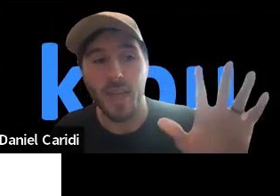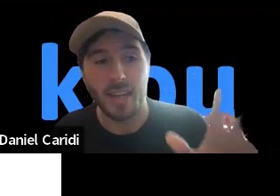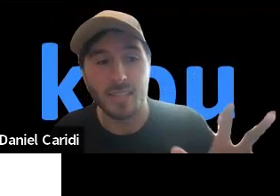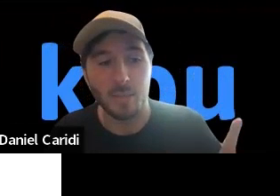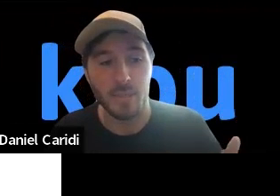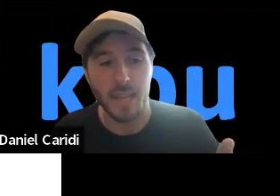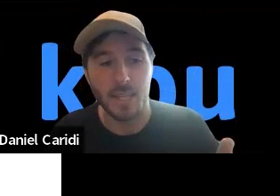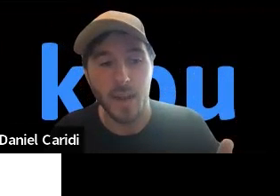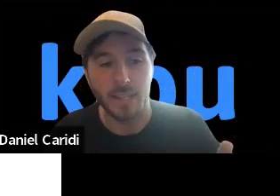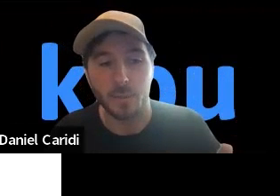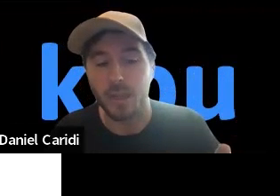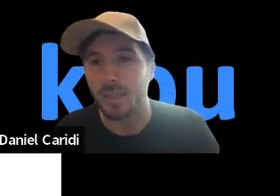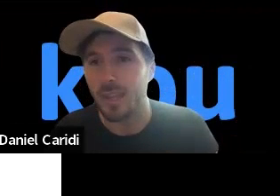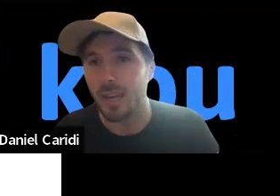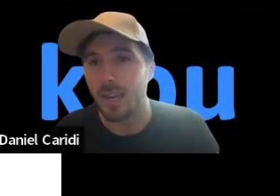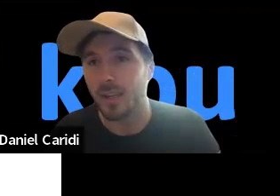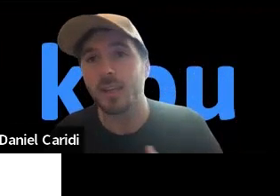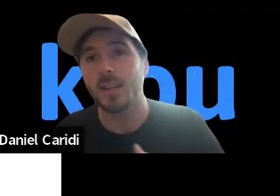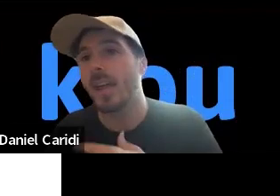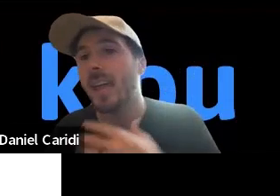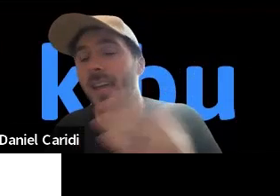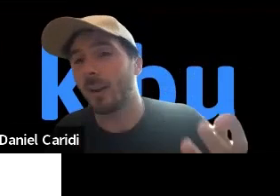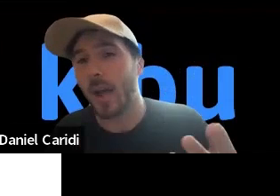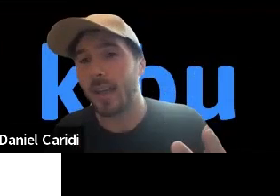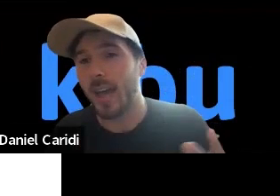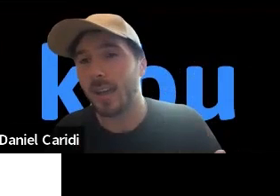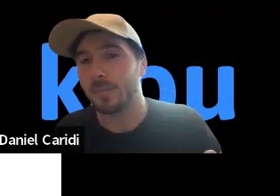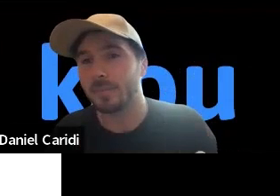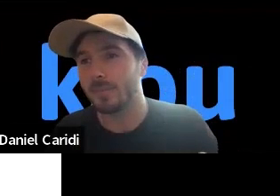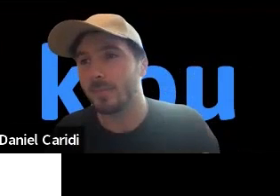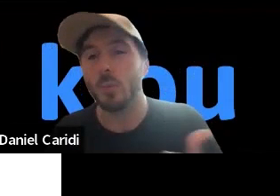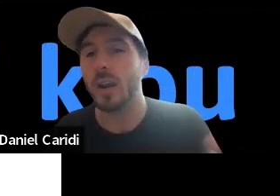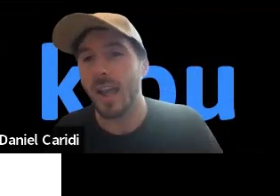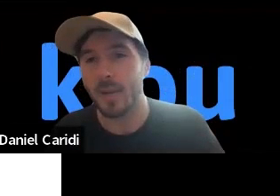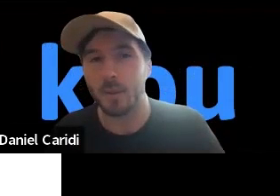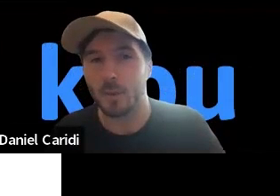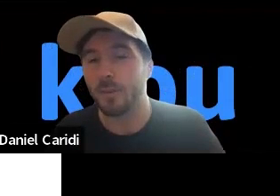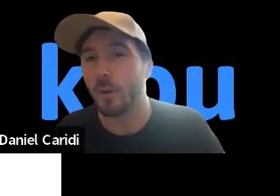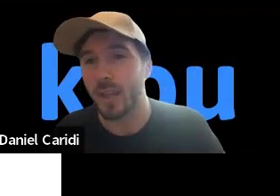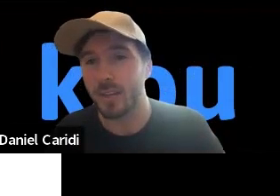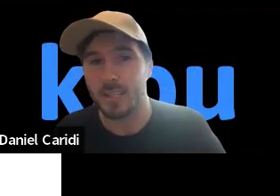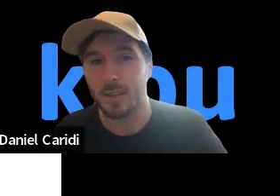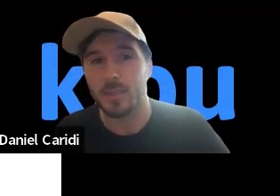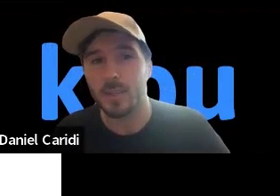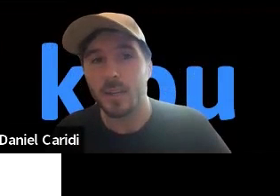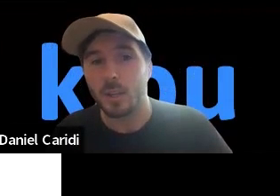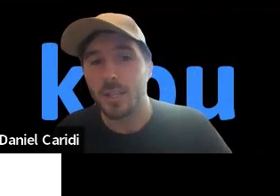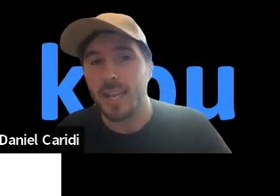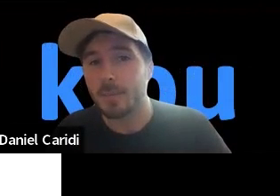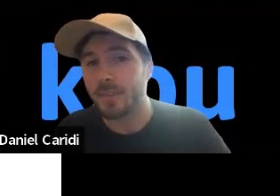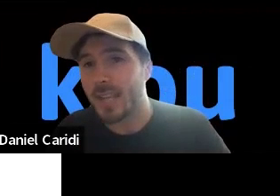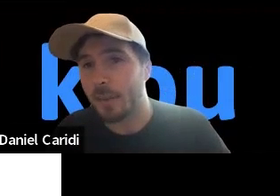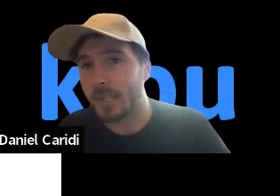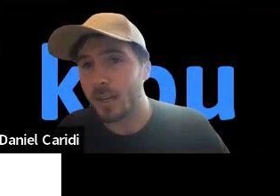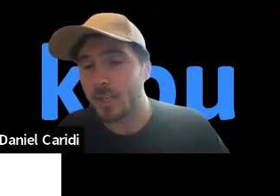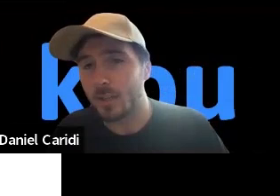day with any staff members that interacted with Athena in a way that you wouldn't have been able to before in other systems. You could